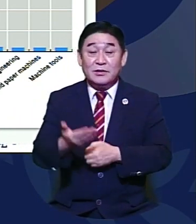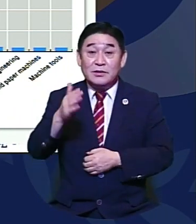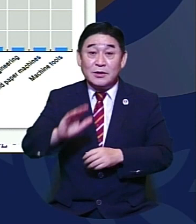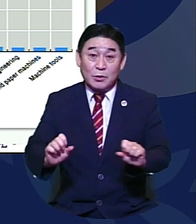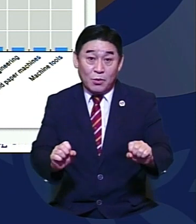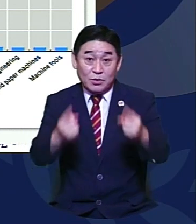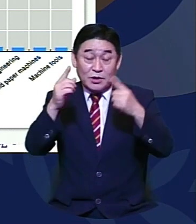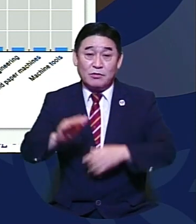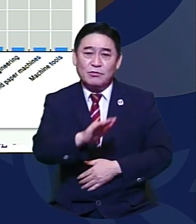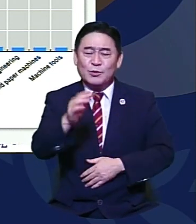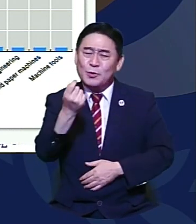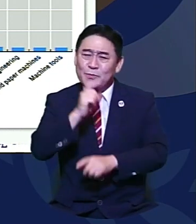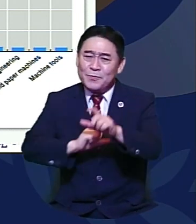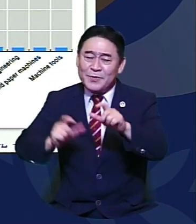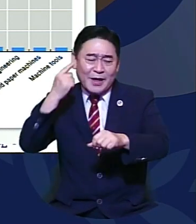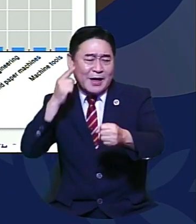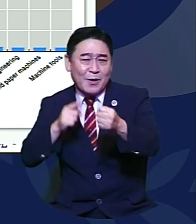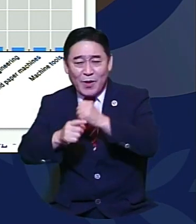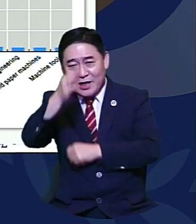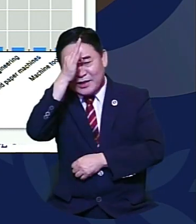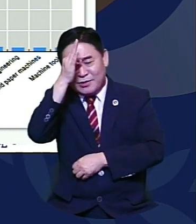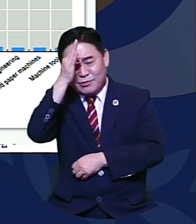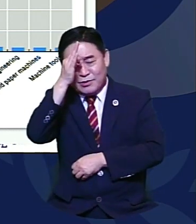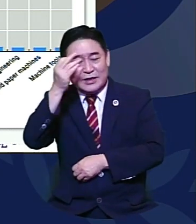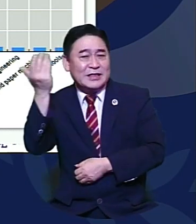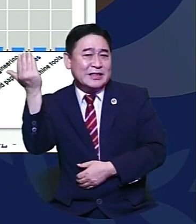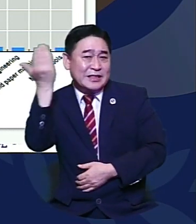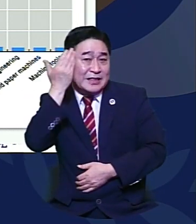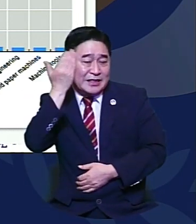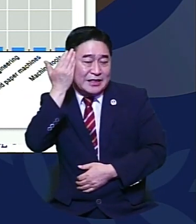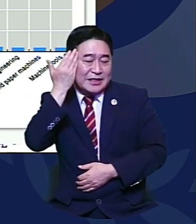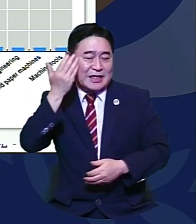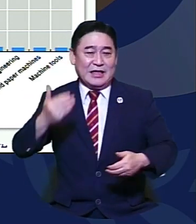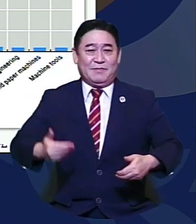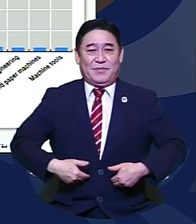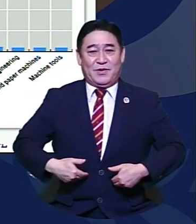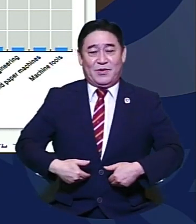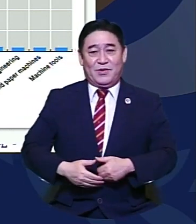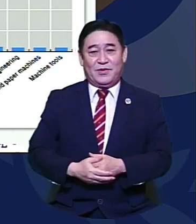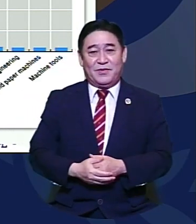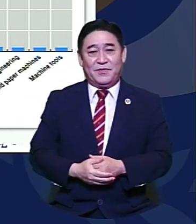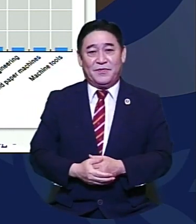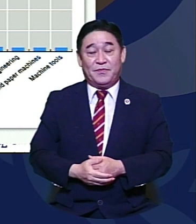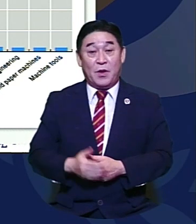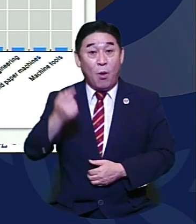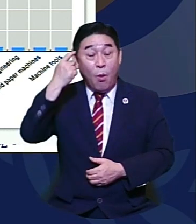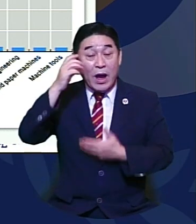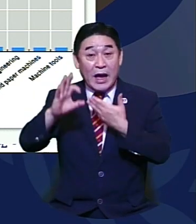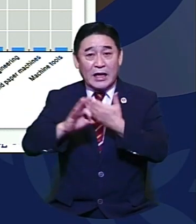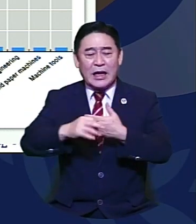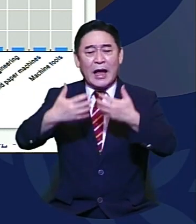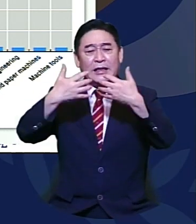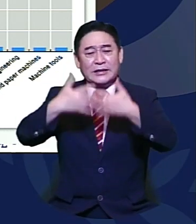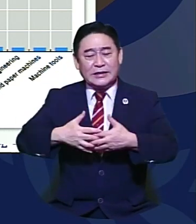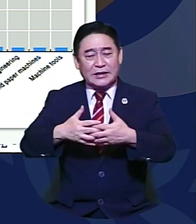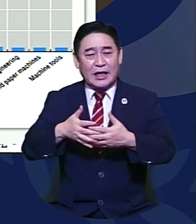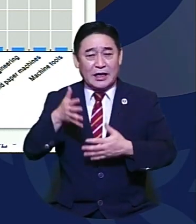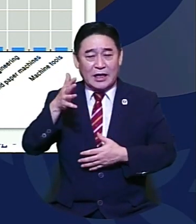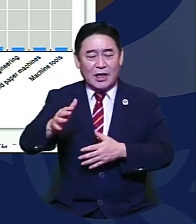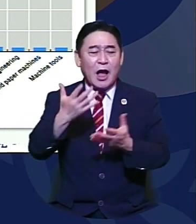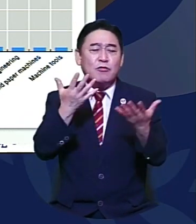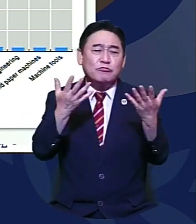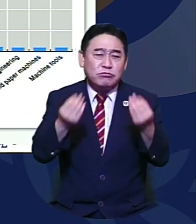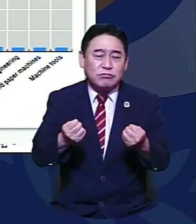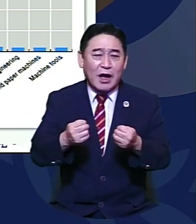and technology and knowledge because the mechanical engineering, the mathematics and